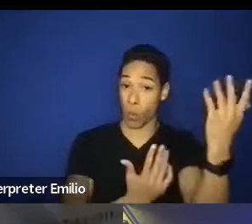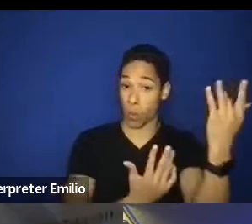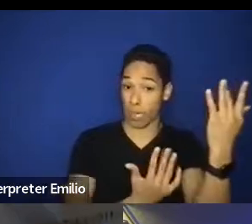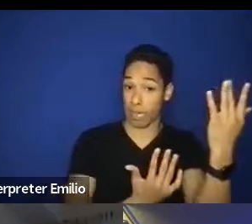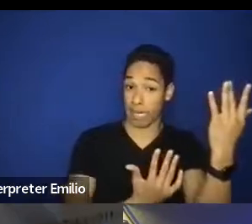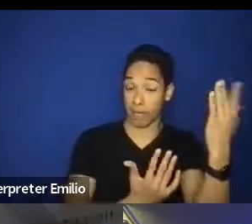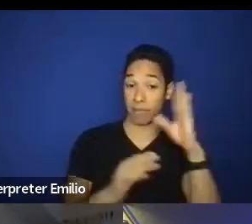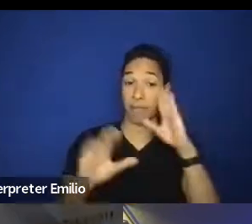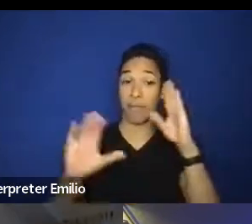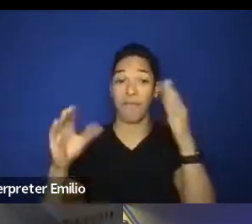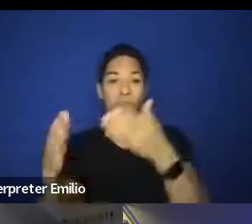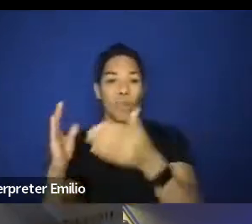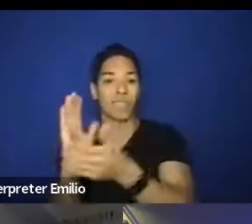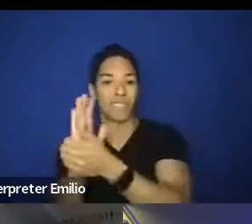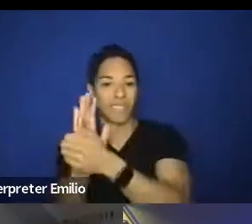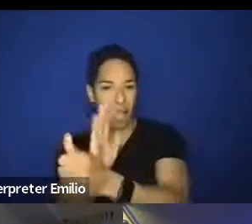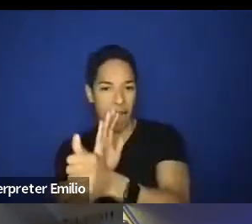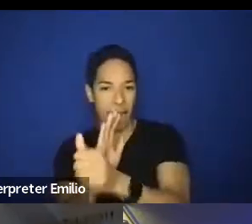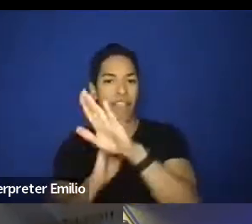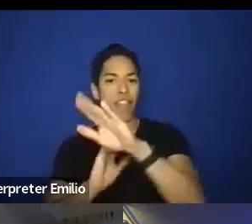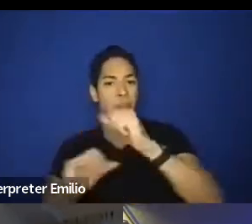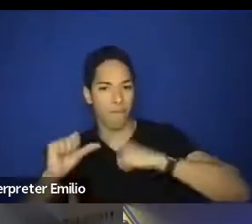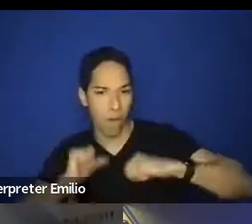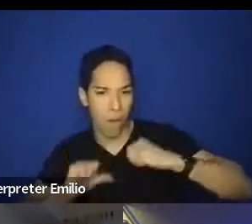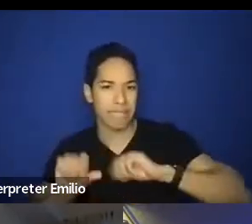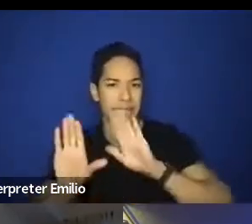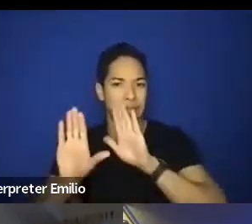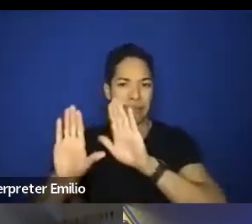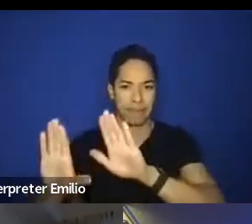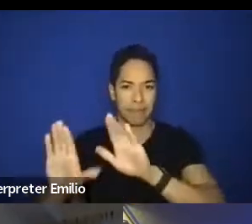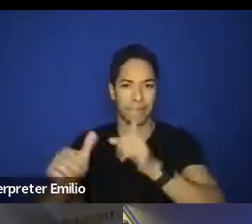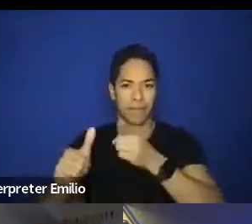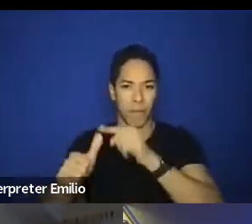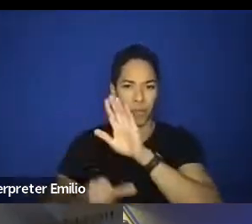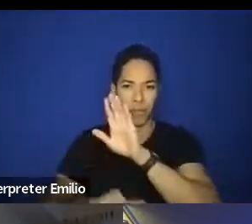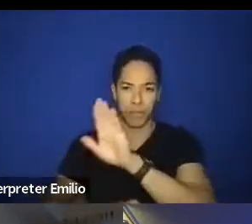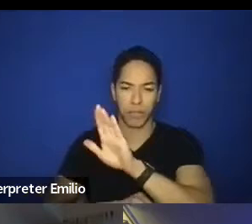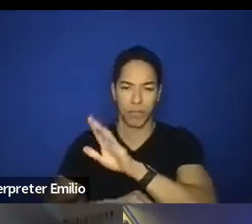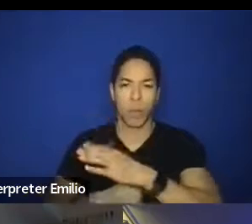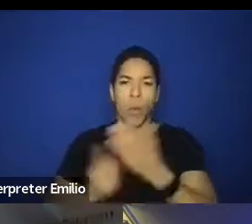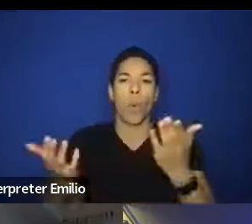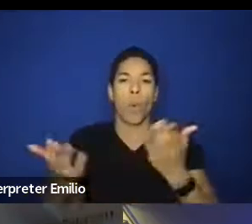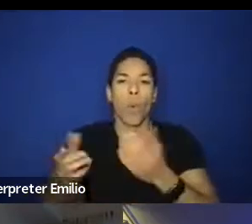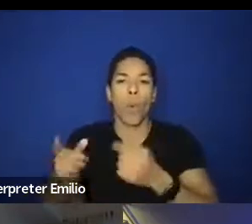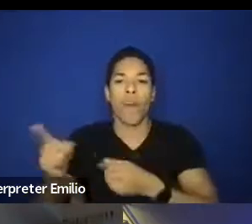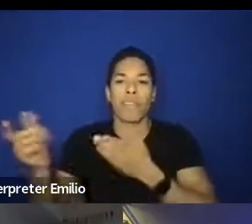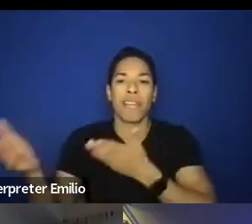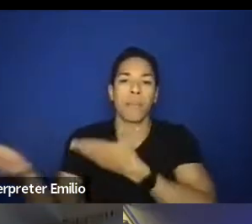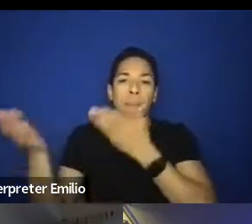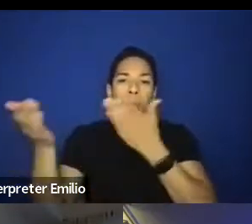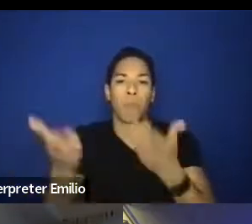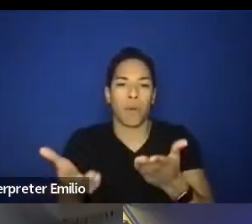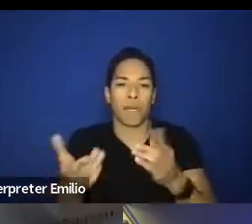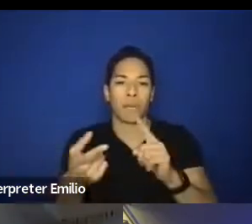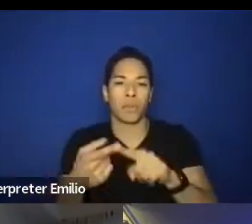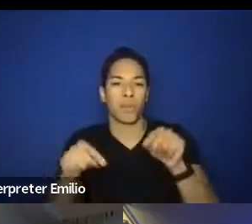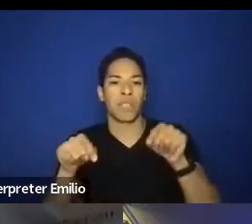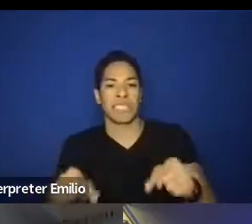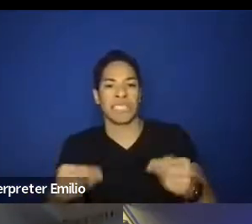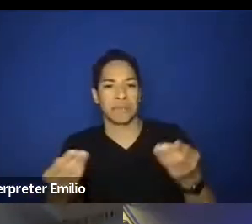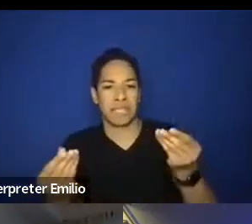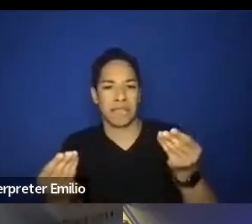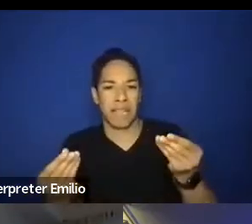and how these people perform, what they bring to the material? And